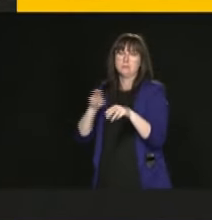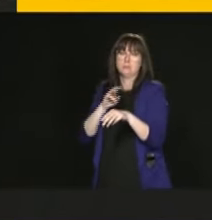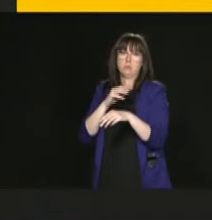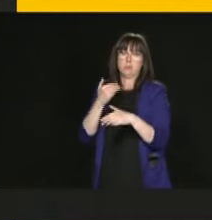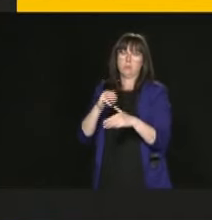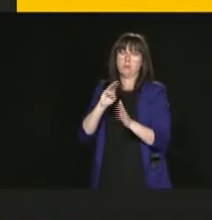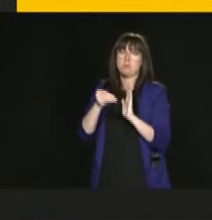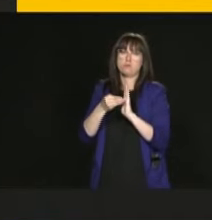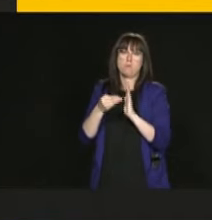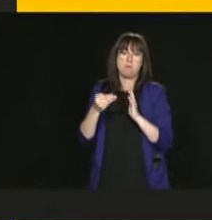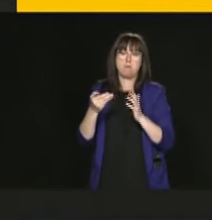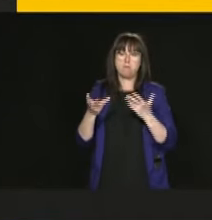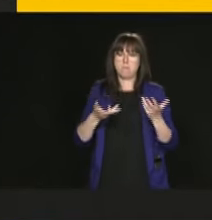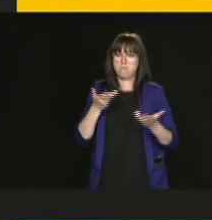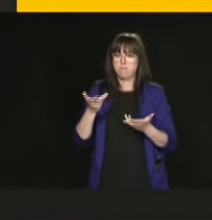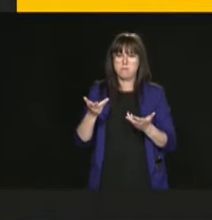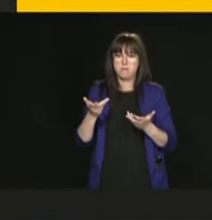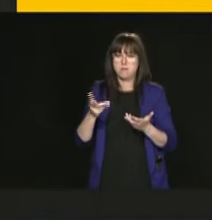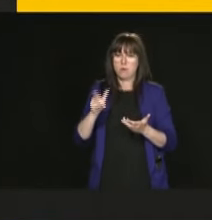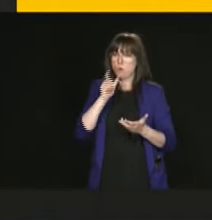excess capacity